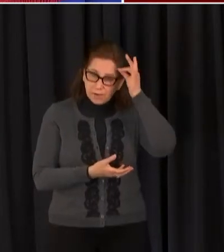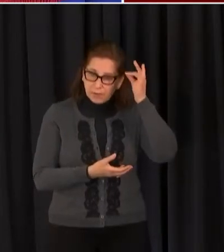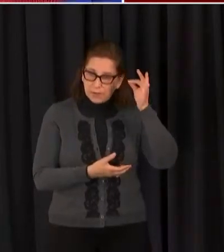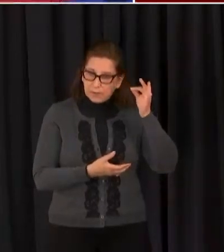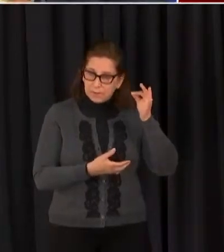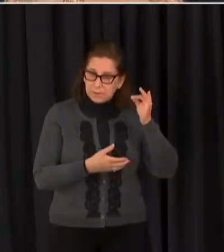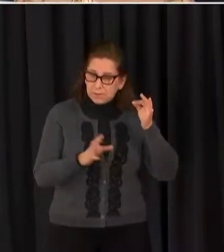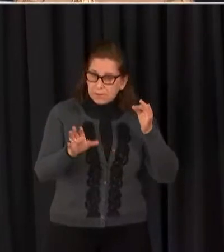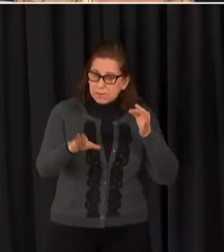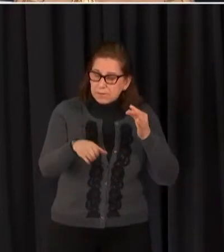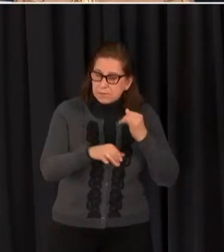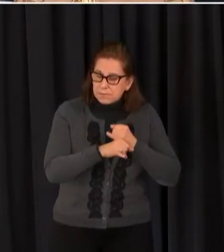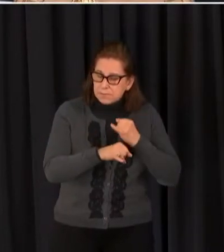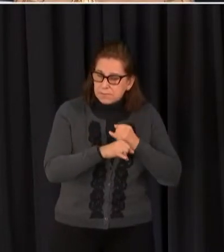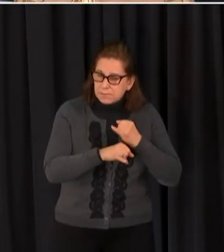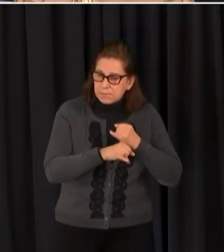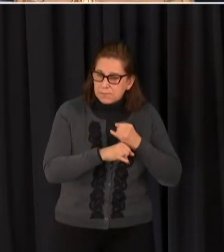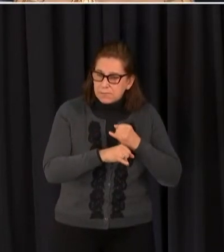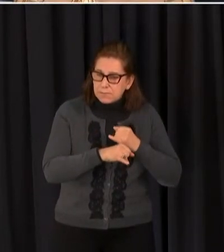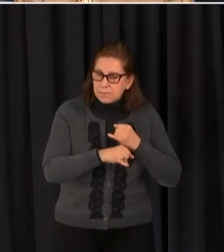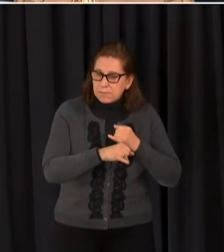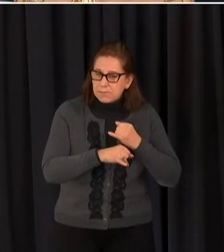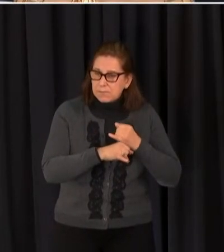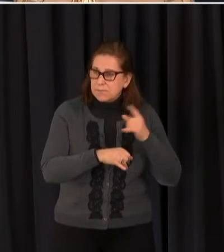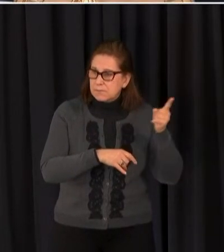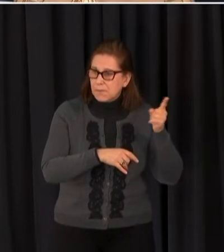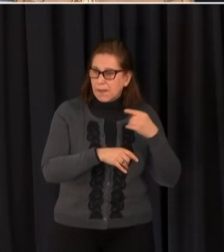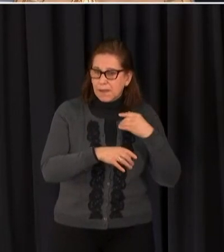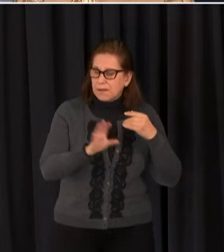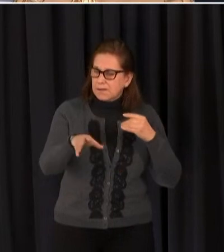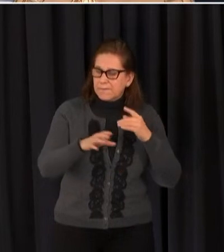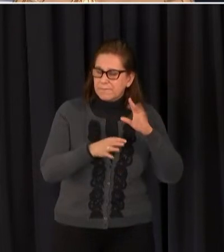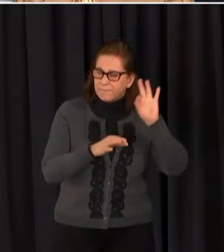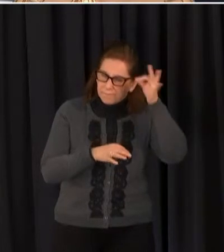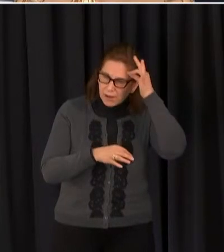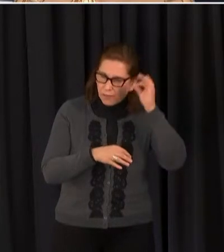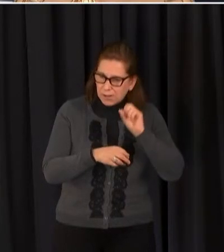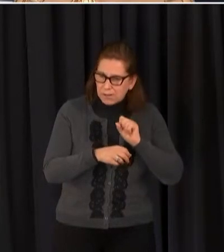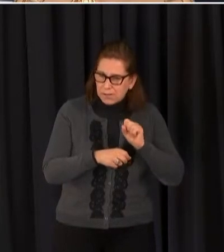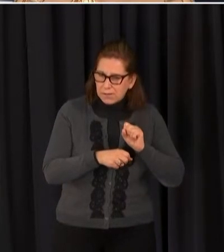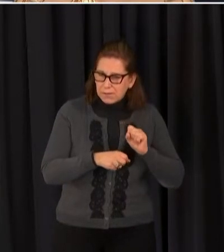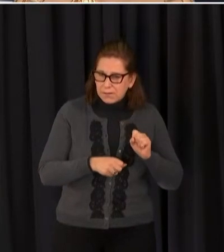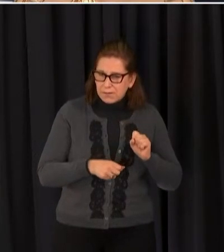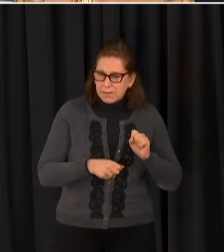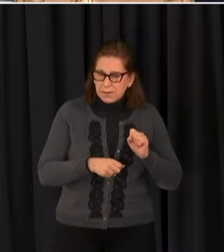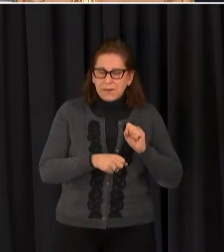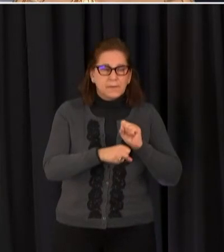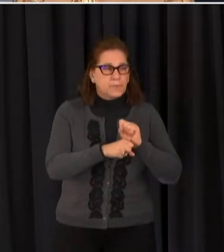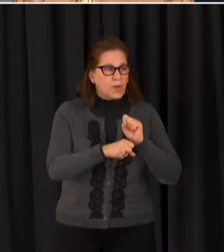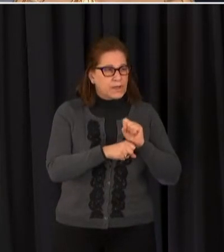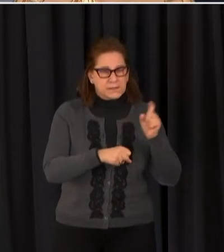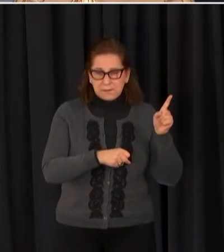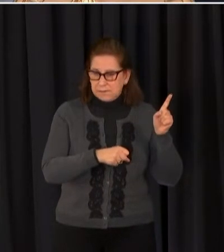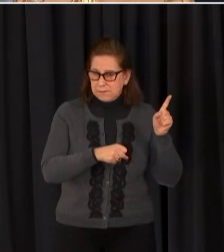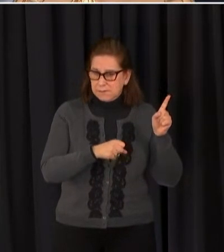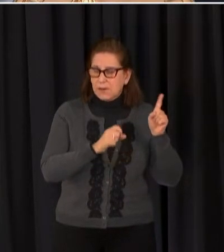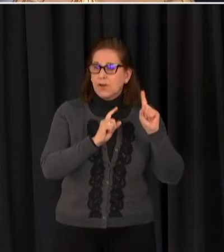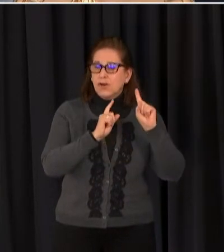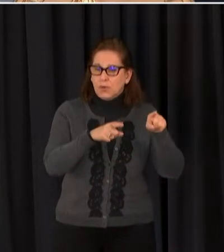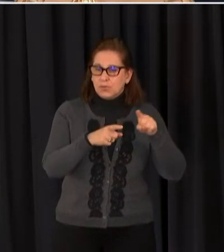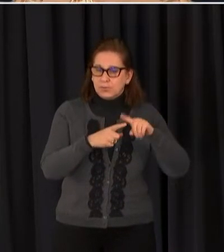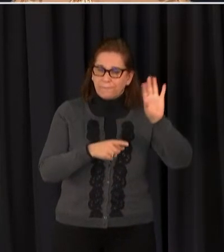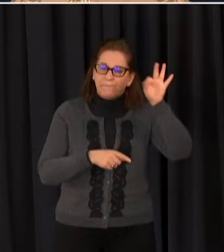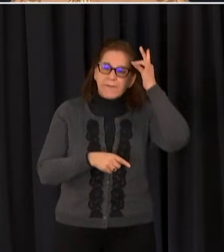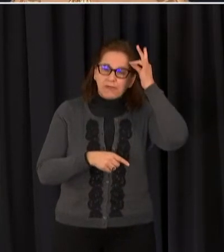have those federal sites. Especially since, and Dr. Nesbitt will know better than I do how